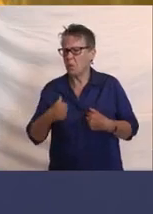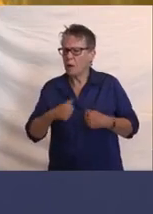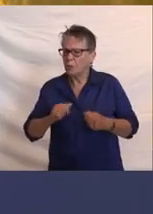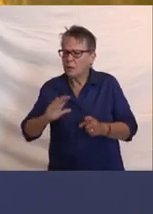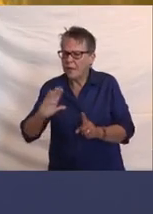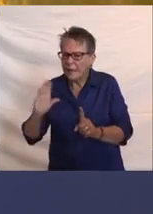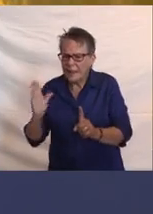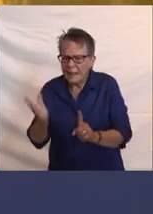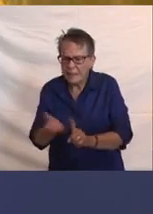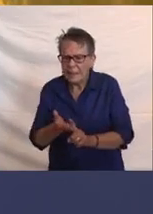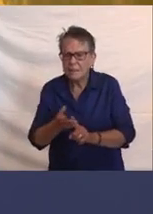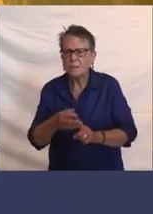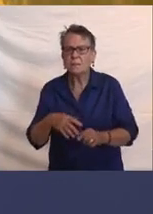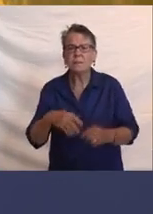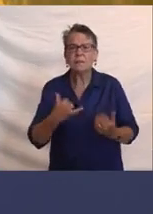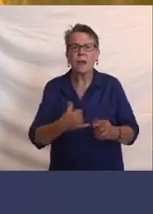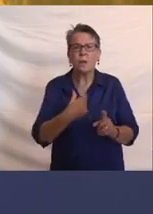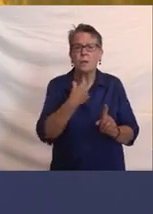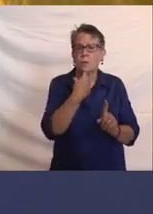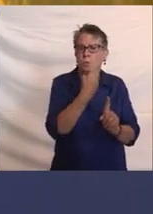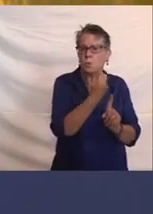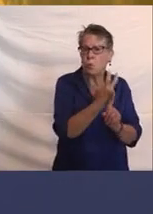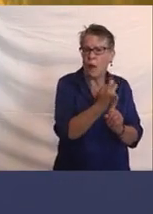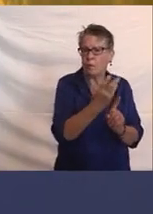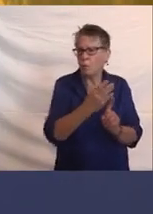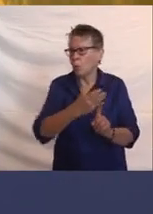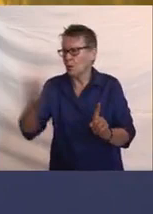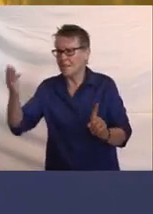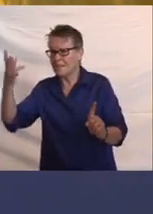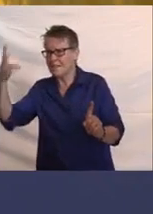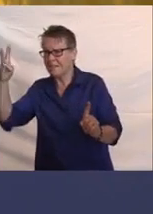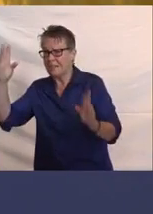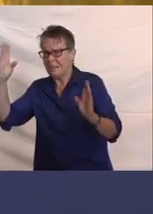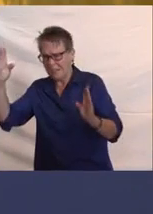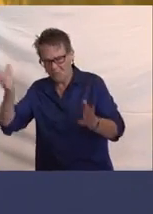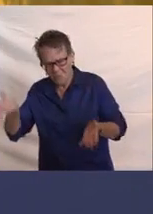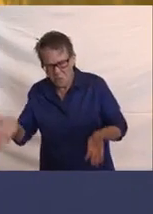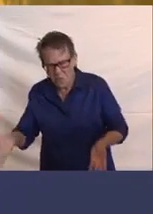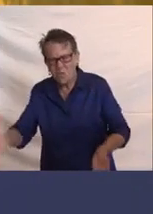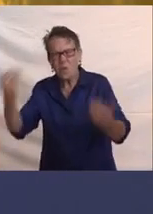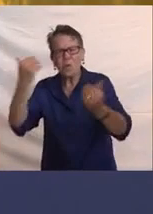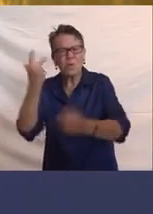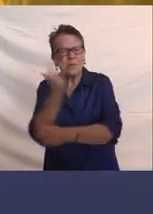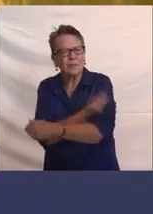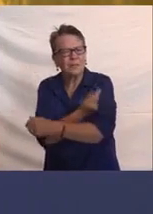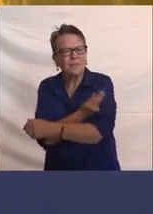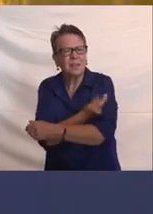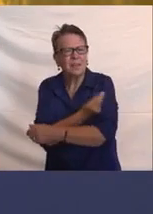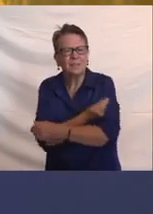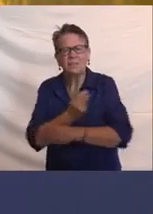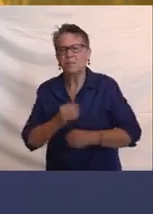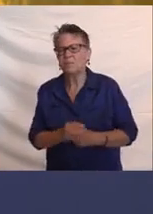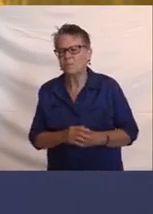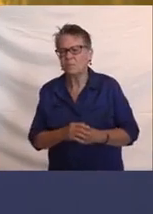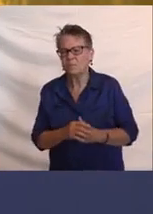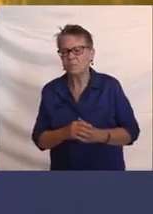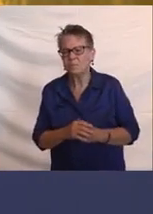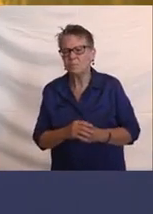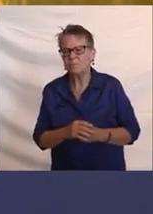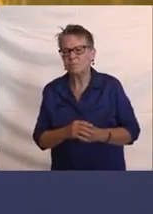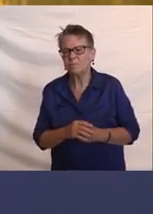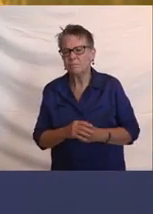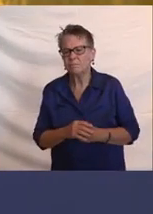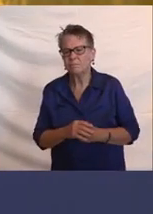the state, but in fairness, they started later. They weren't approved at the same time, so that's to be expected. But it's got to be